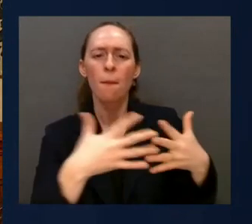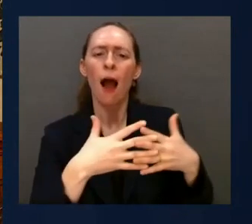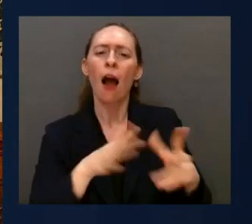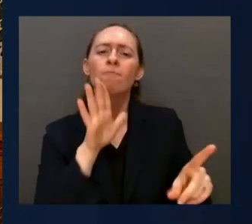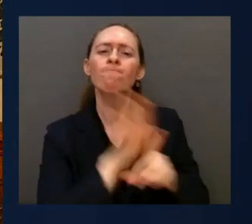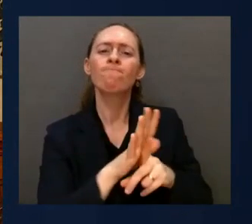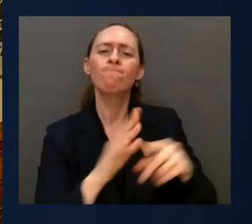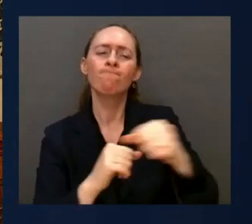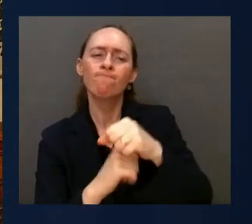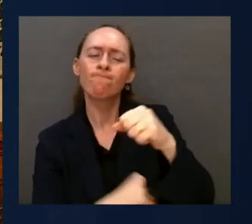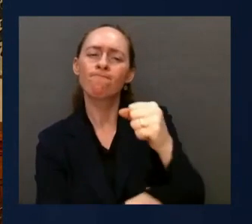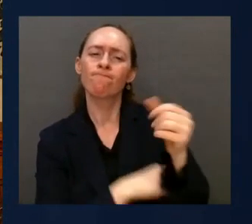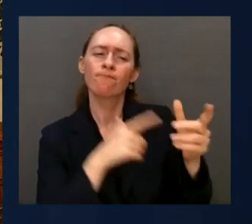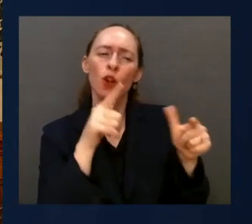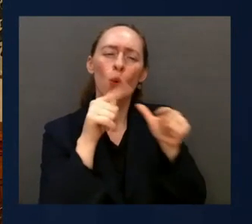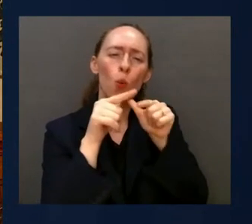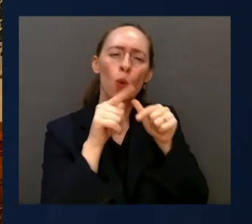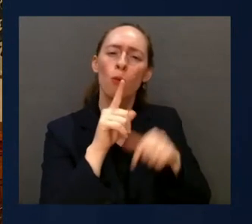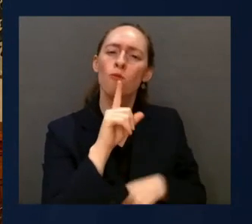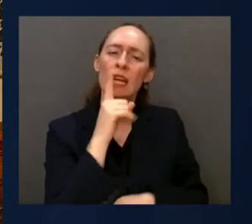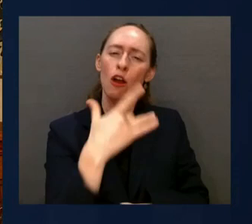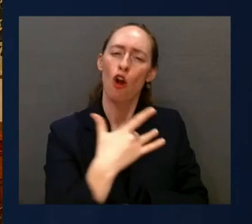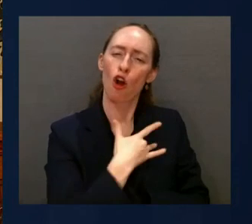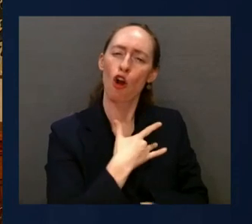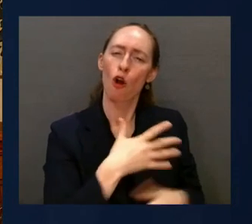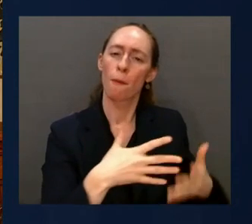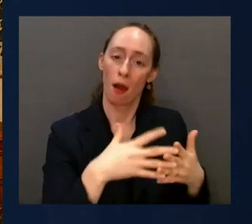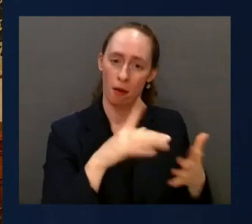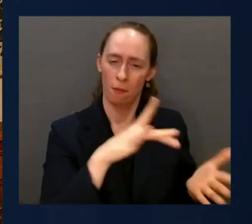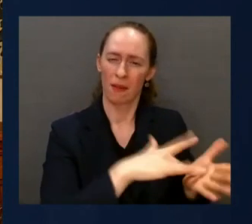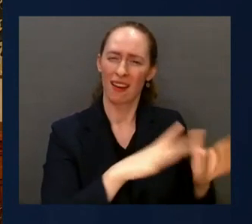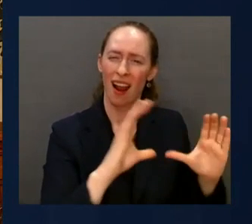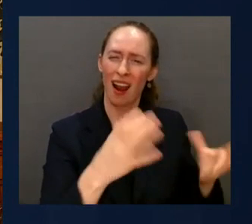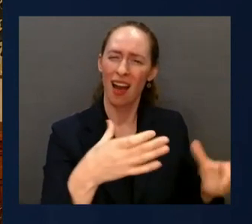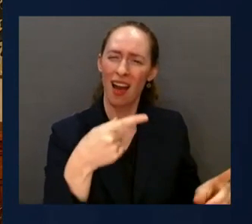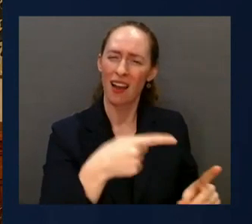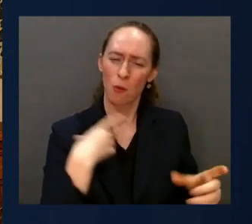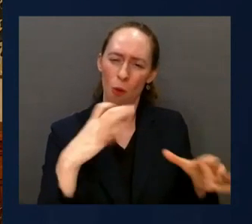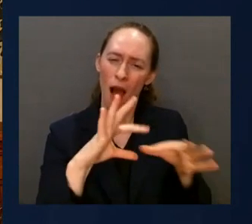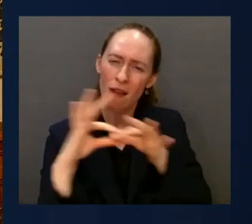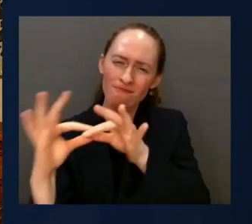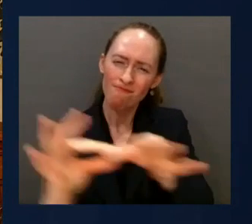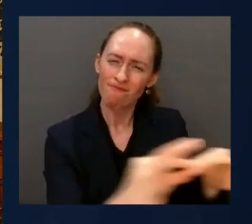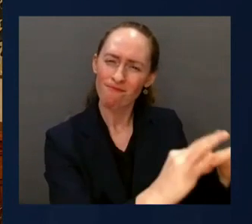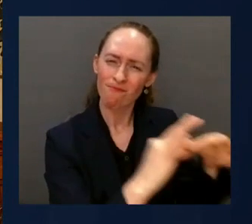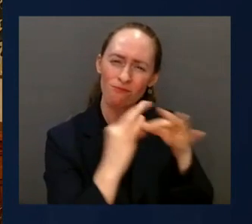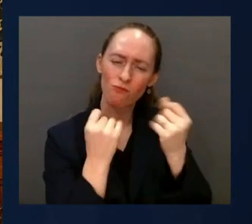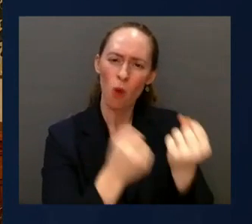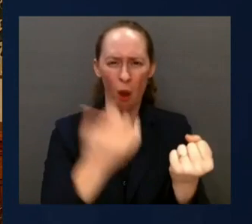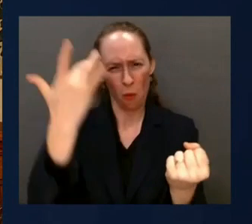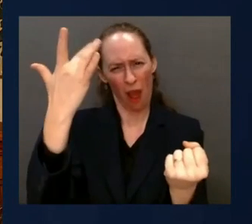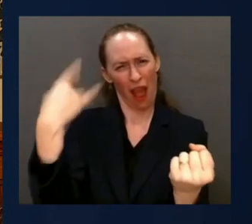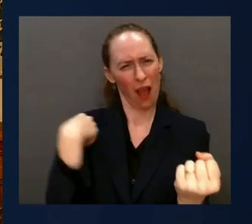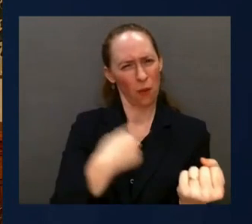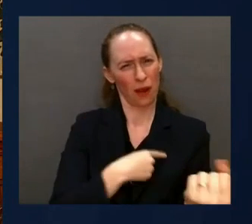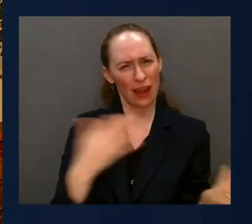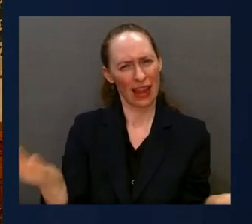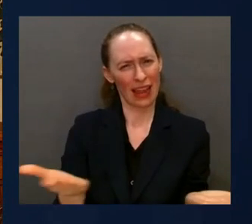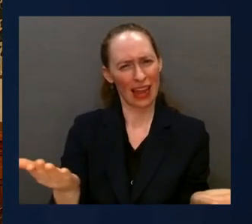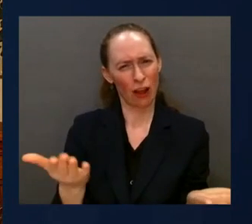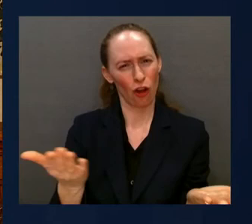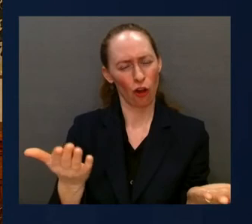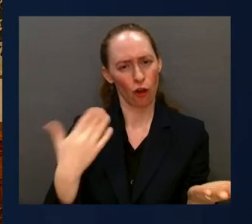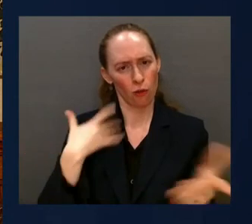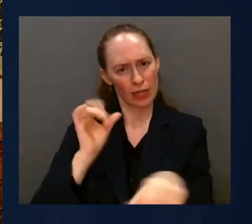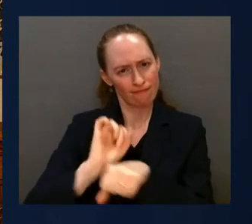finish the job, in my view. For decades, the middle class has been hollowed out in more than — and not no one administration, but